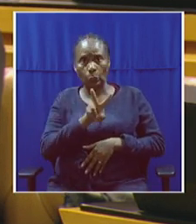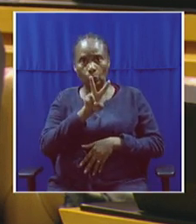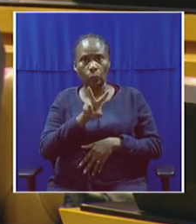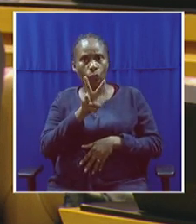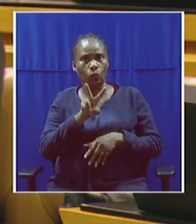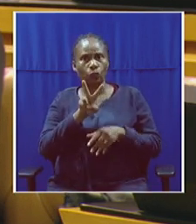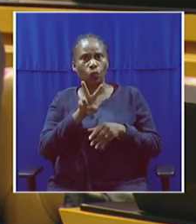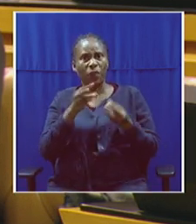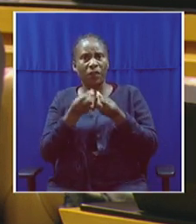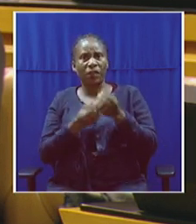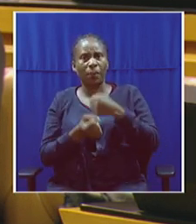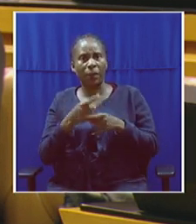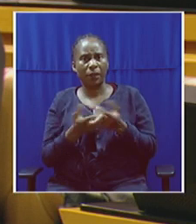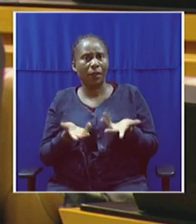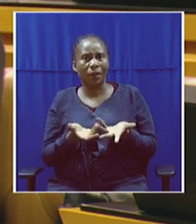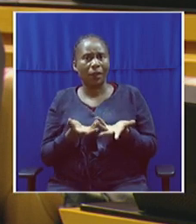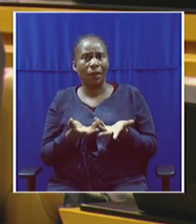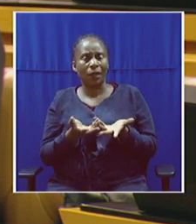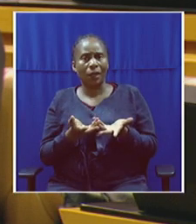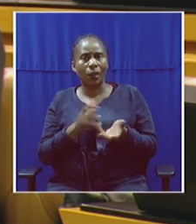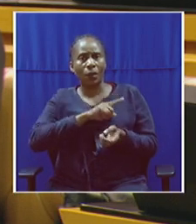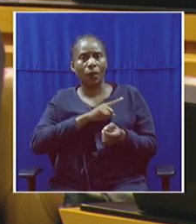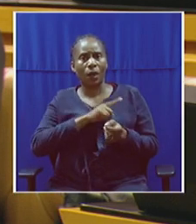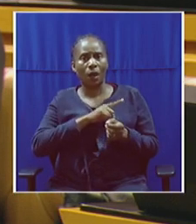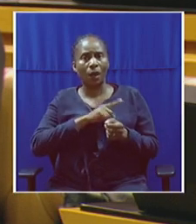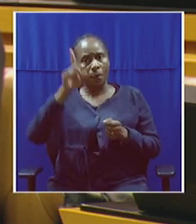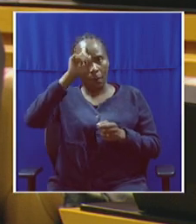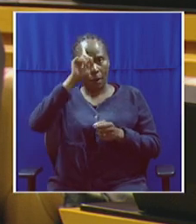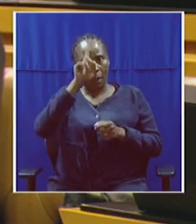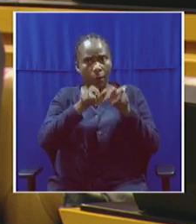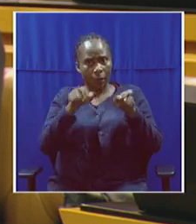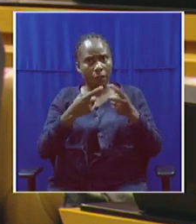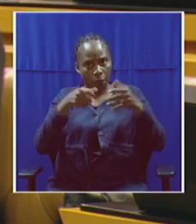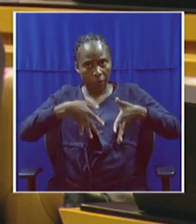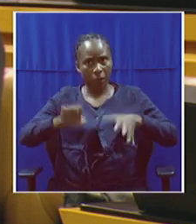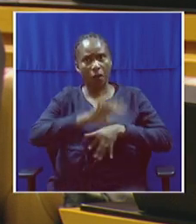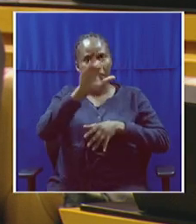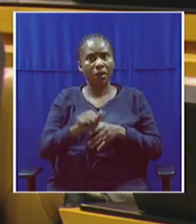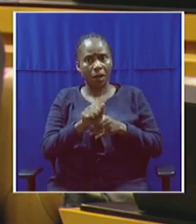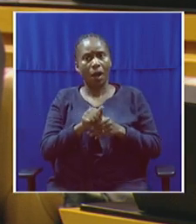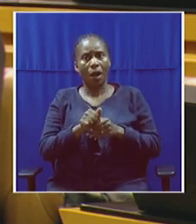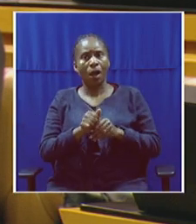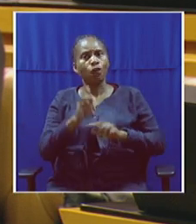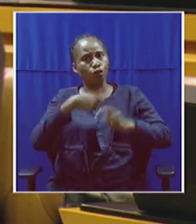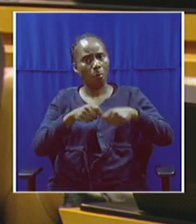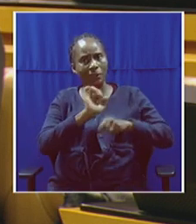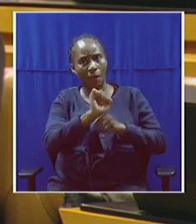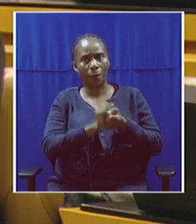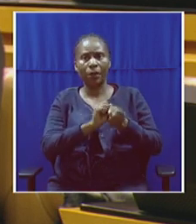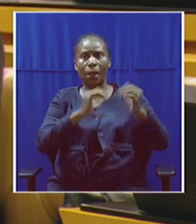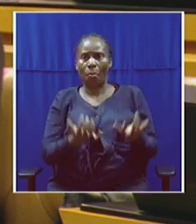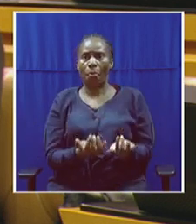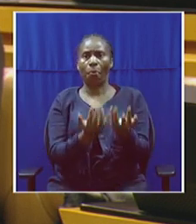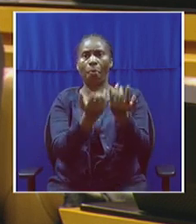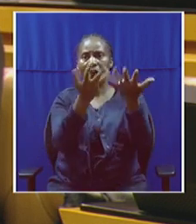so that means if was xenophobic was xenophobic against ourself inate so the definition of that incident